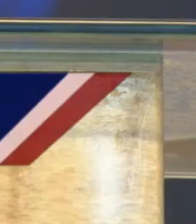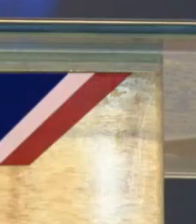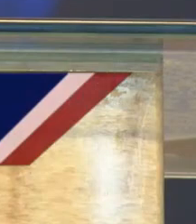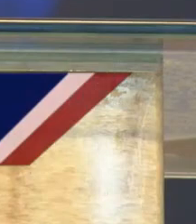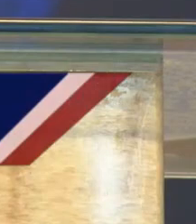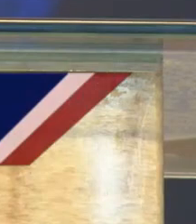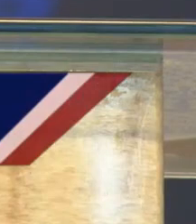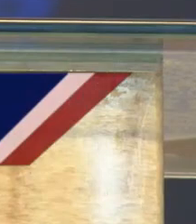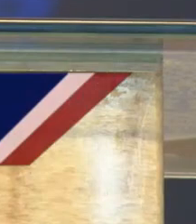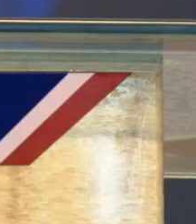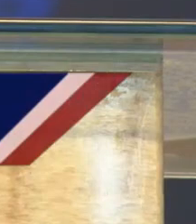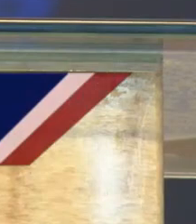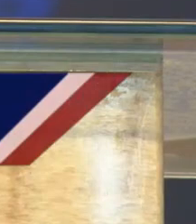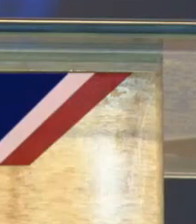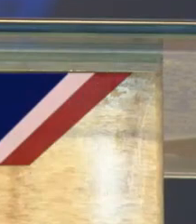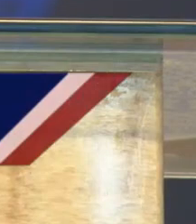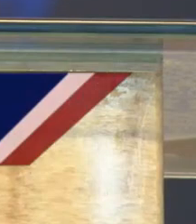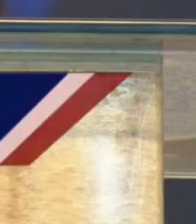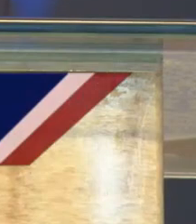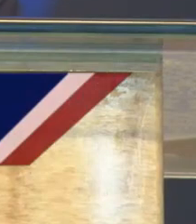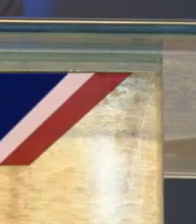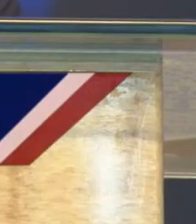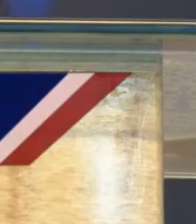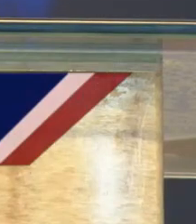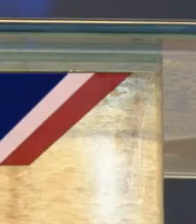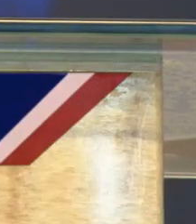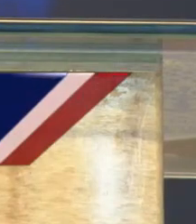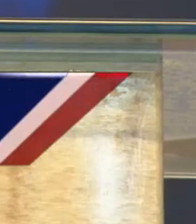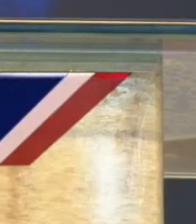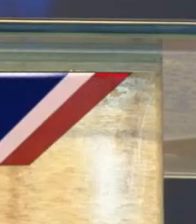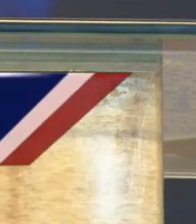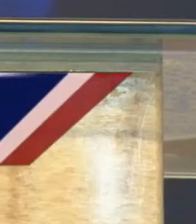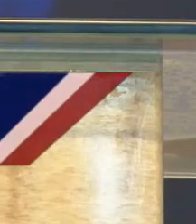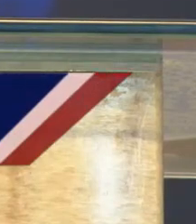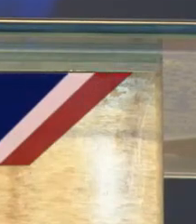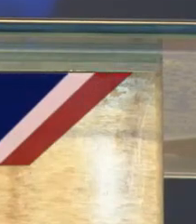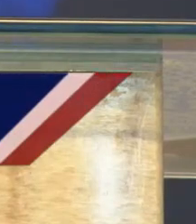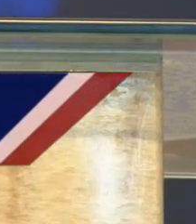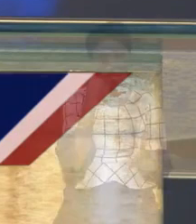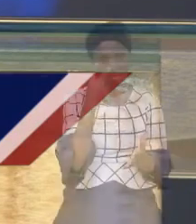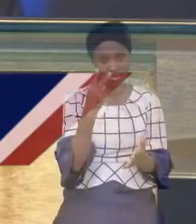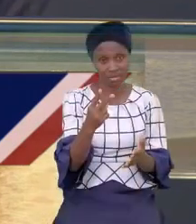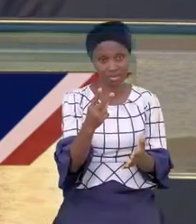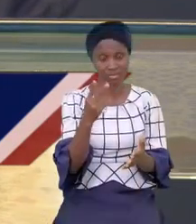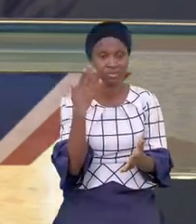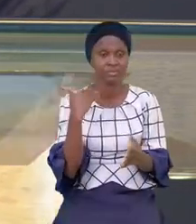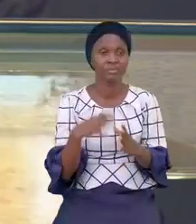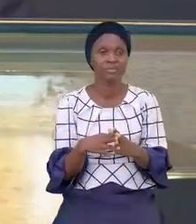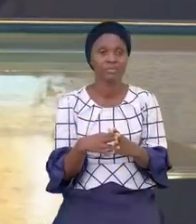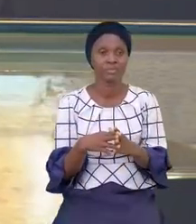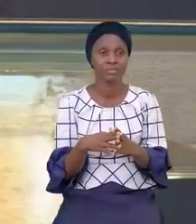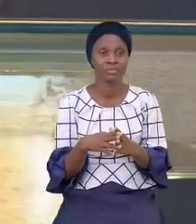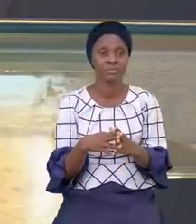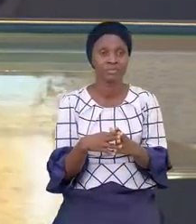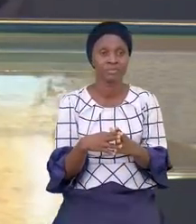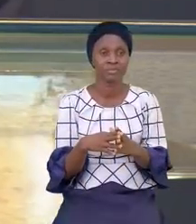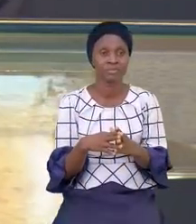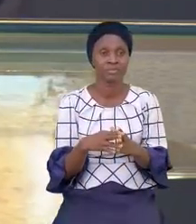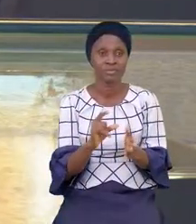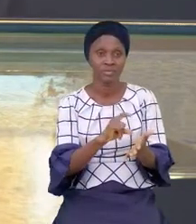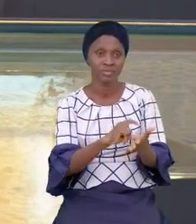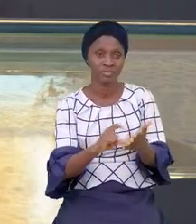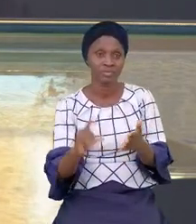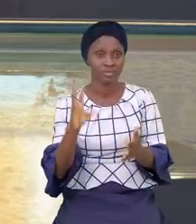for, the evidence of things not seen. Verse 6,